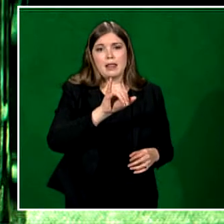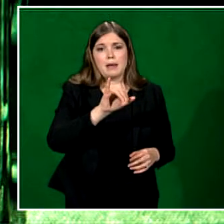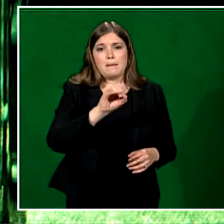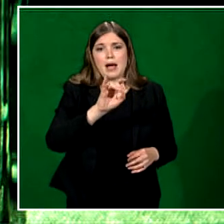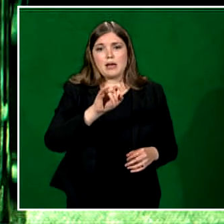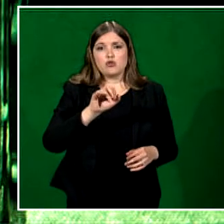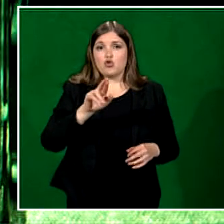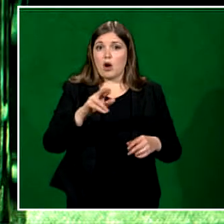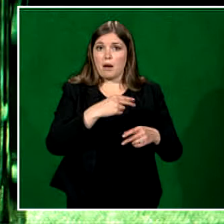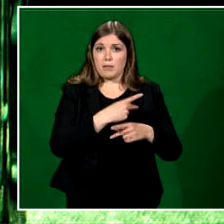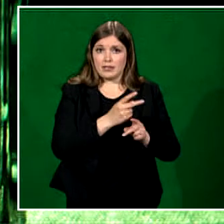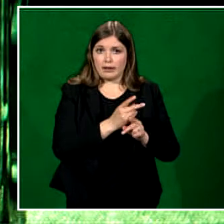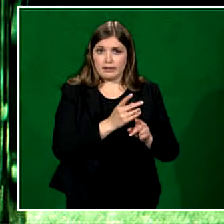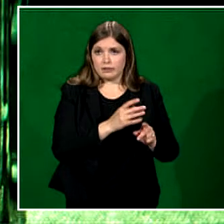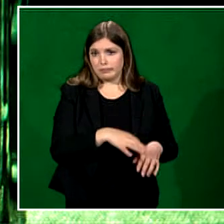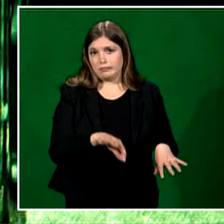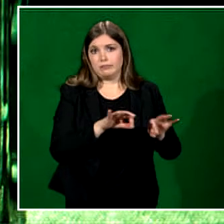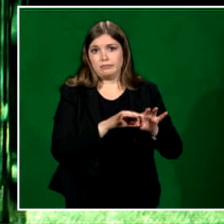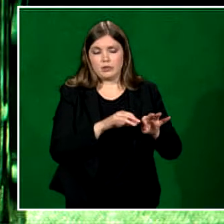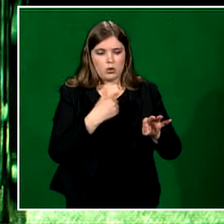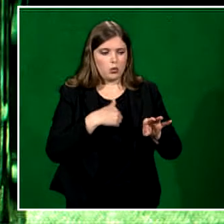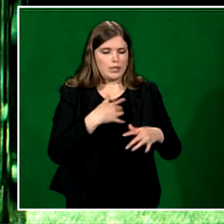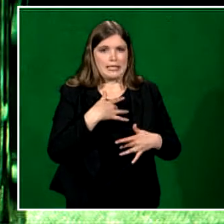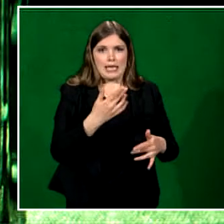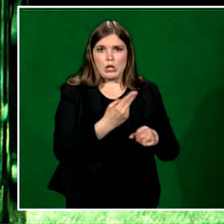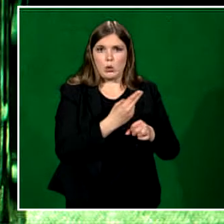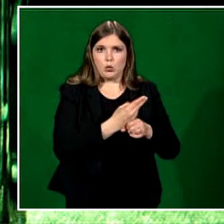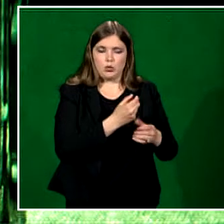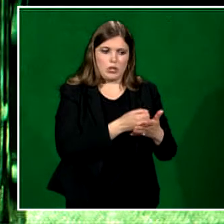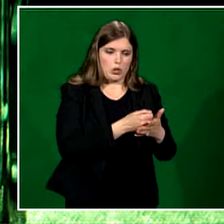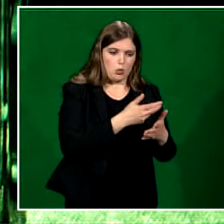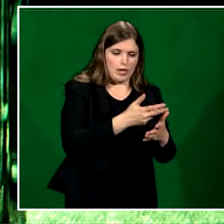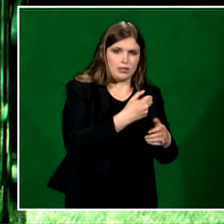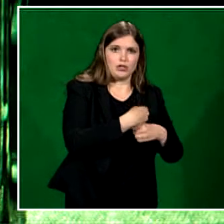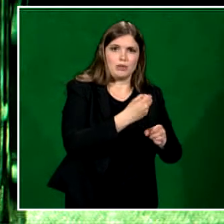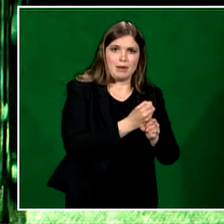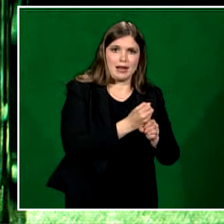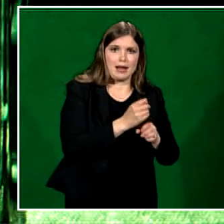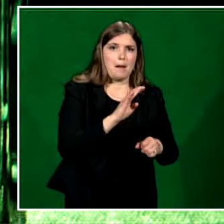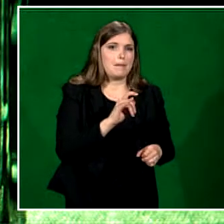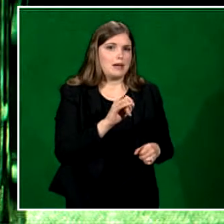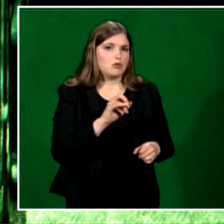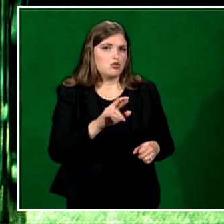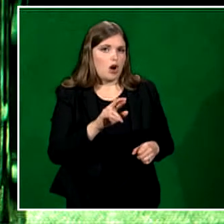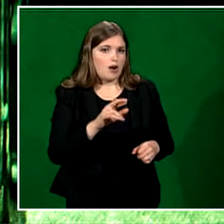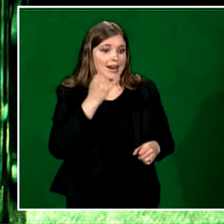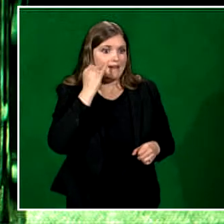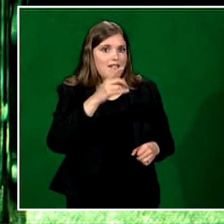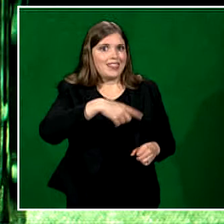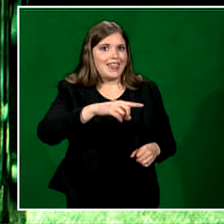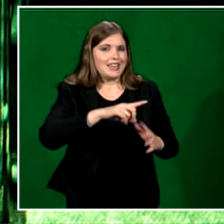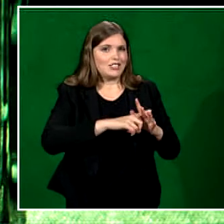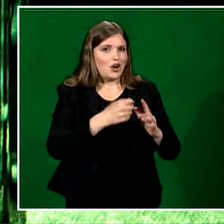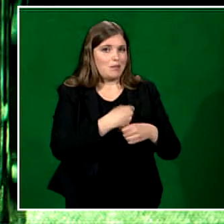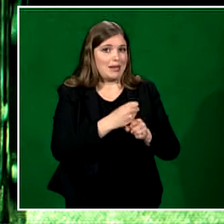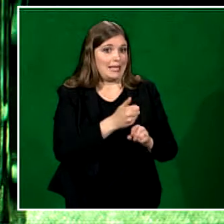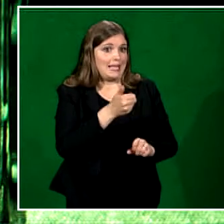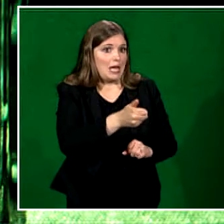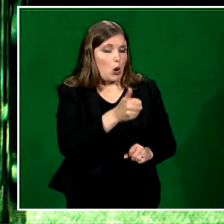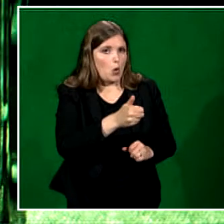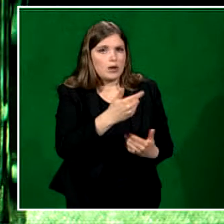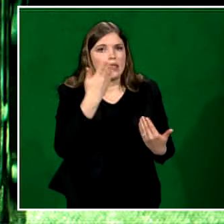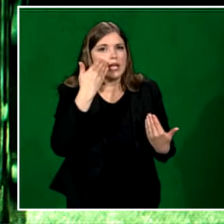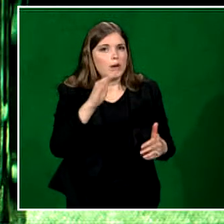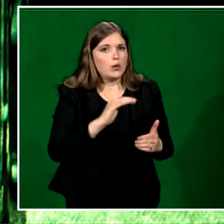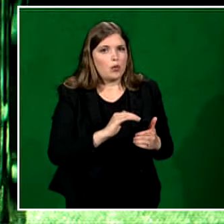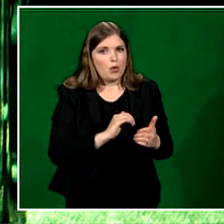they tend to use the pineapple waste to prepare their own biochar, they don't know the technical know-how of the biochar production. And in